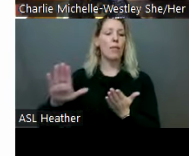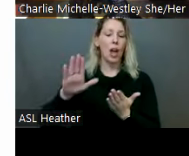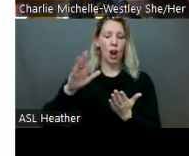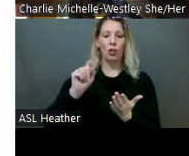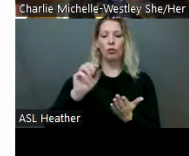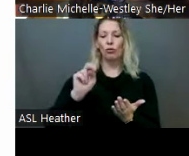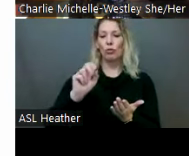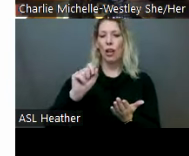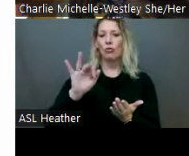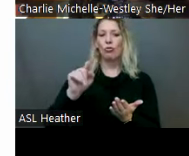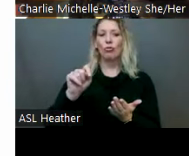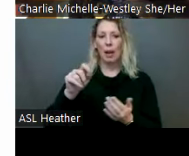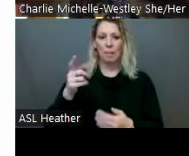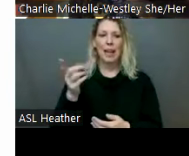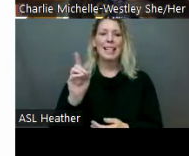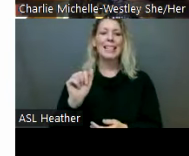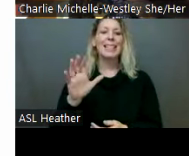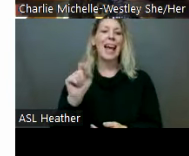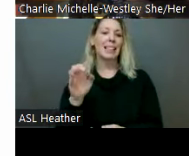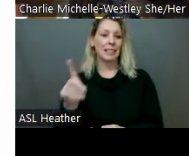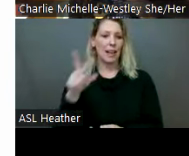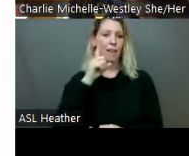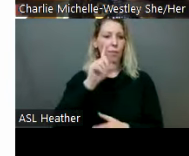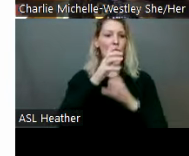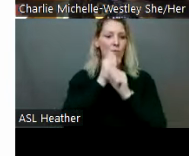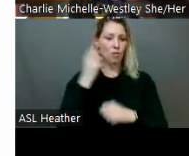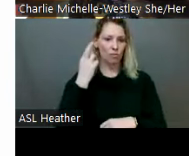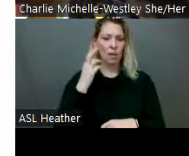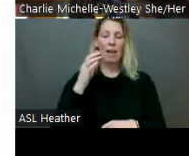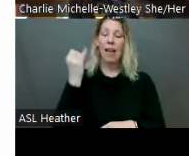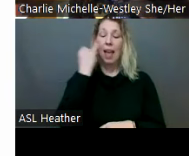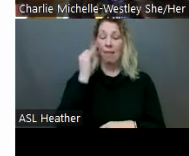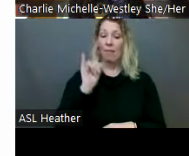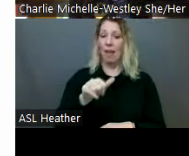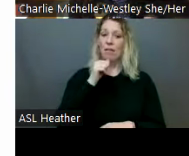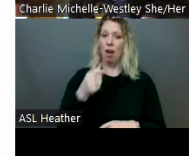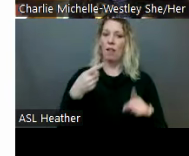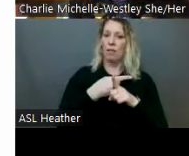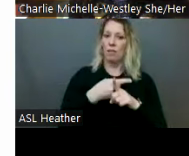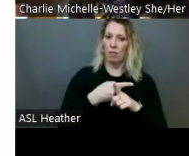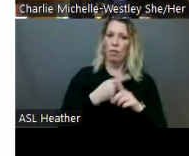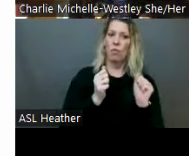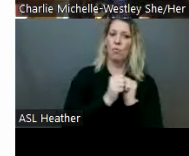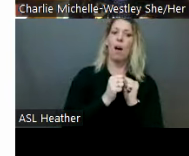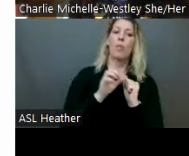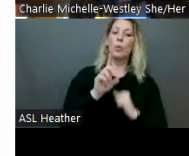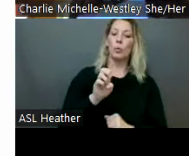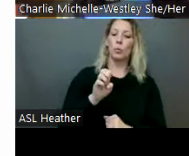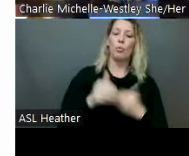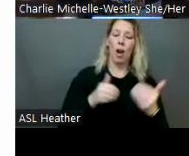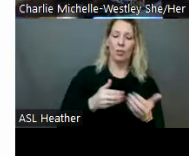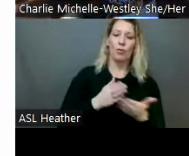for confidentiality purposes, so long as the redaction does not interfere with the ability to fully investigate or due process rights of the